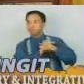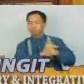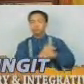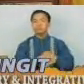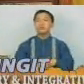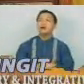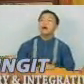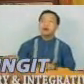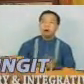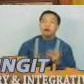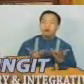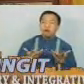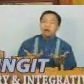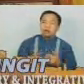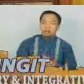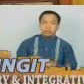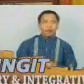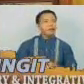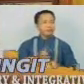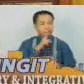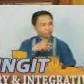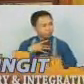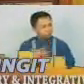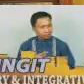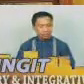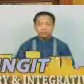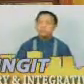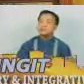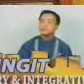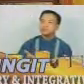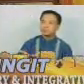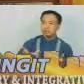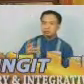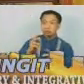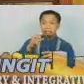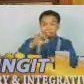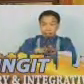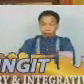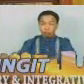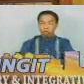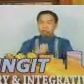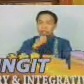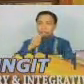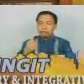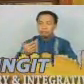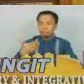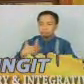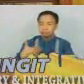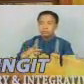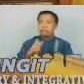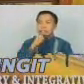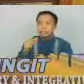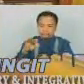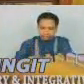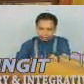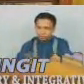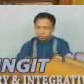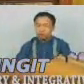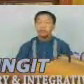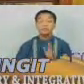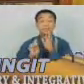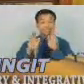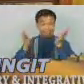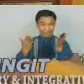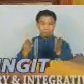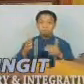Okay. Oo, wala sa, Very it was with me. interesting. Wala Yeah, sa kanila. okay. Parang yung langgam din eh. Yung langgam would not go to a place na walang